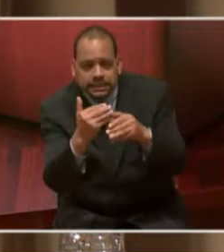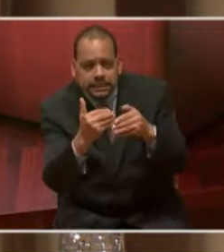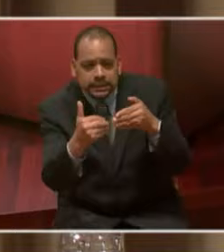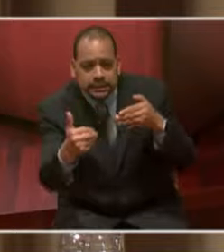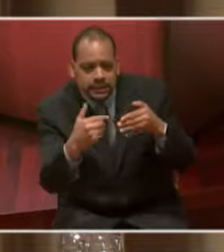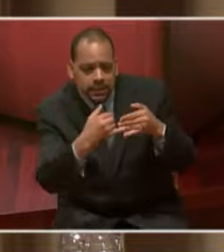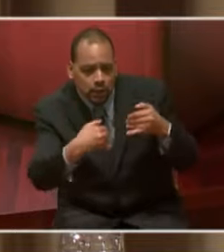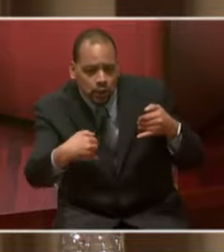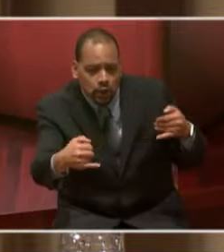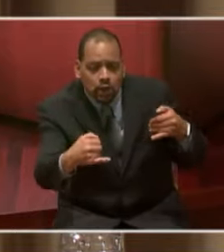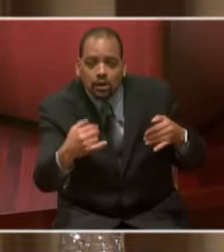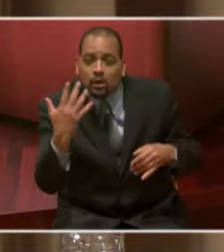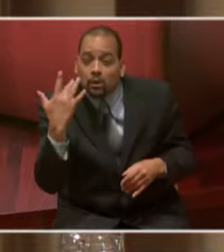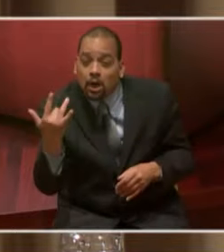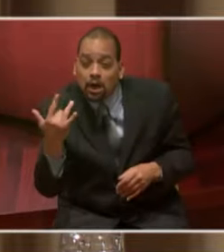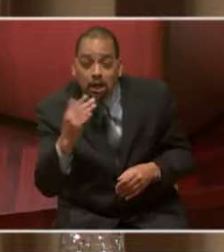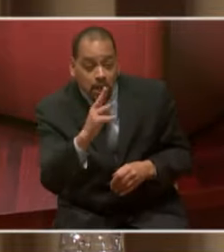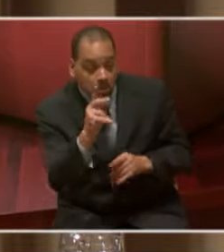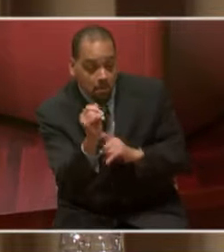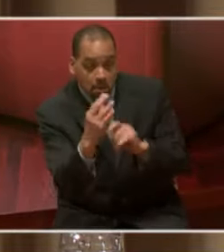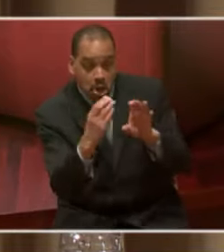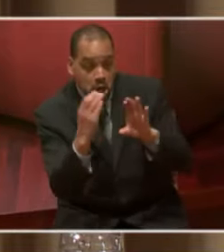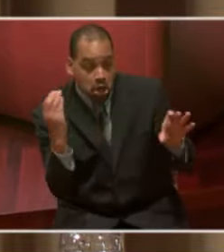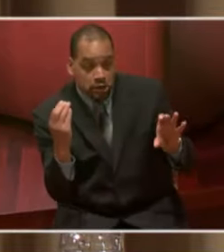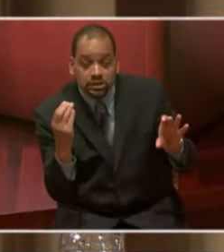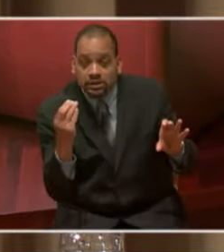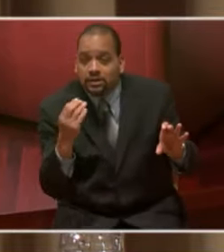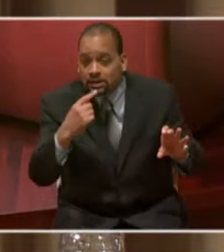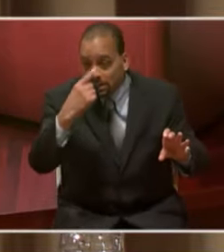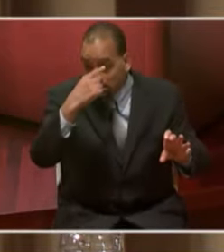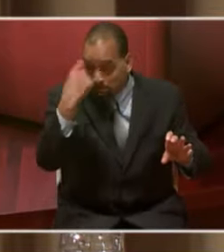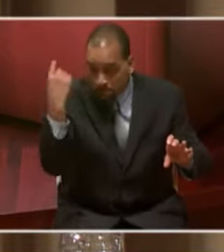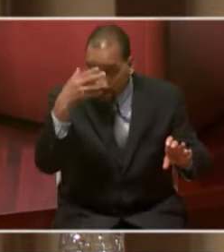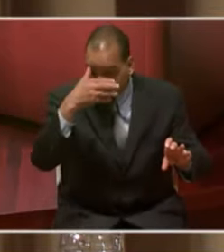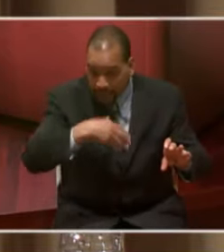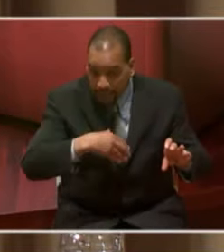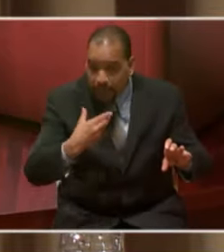old shotgun house and knocked on the door.